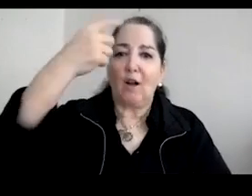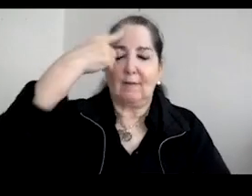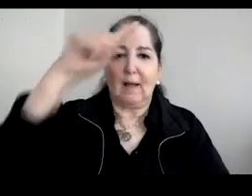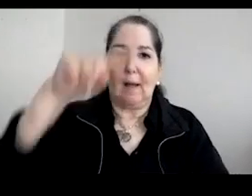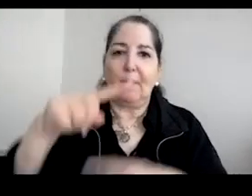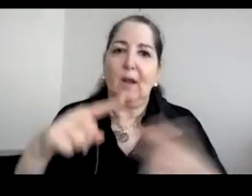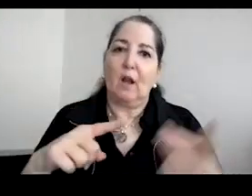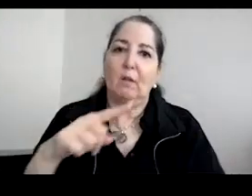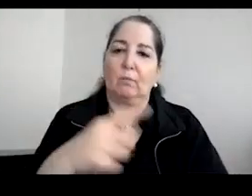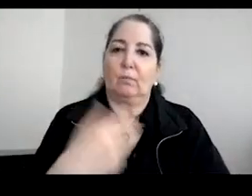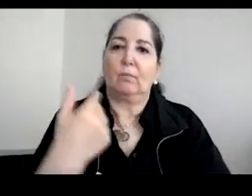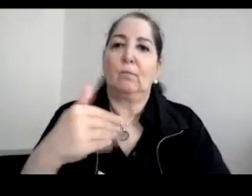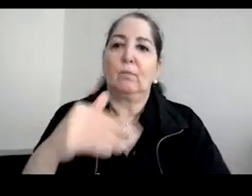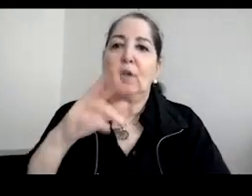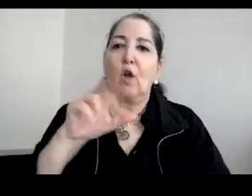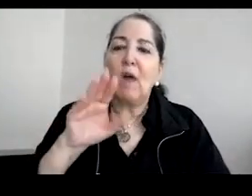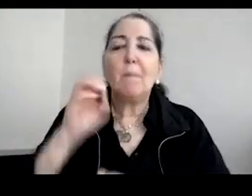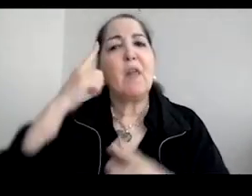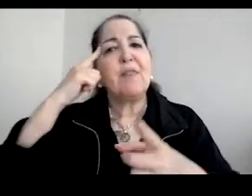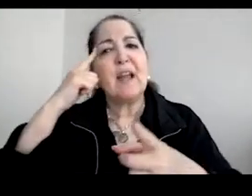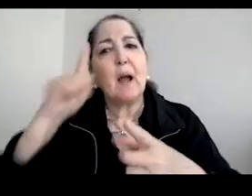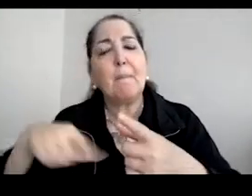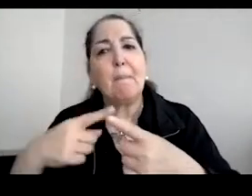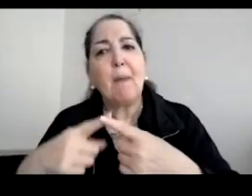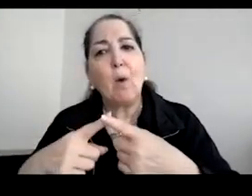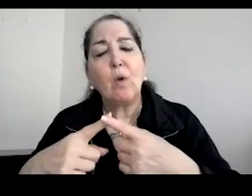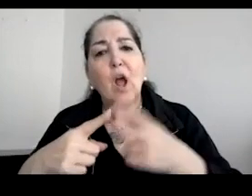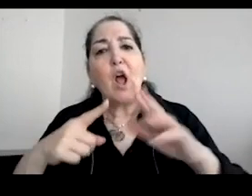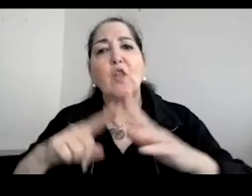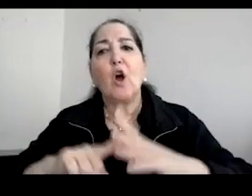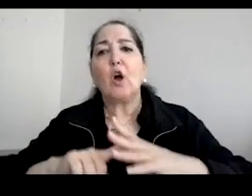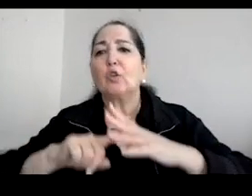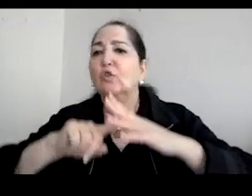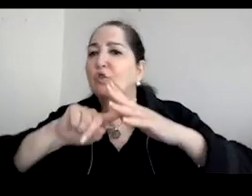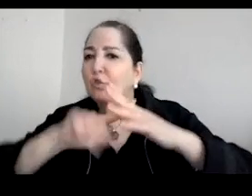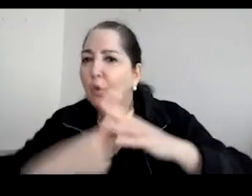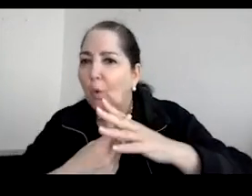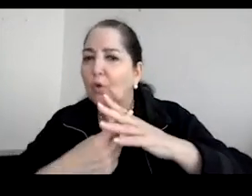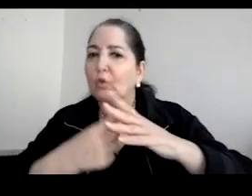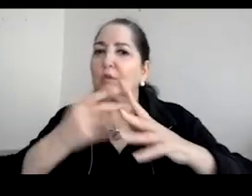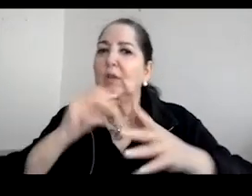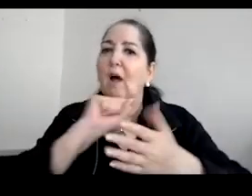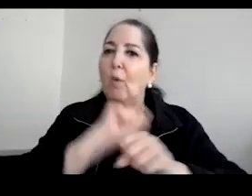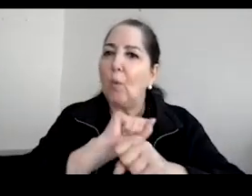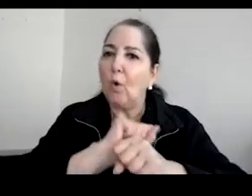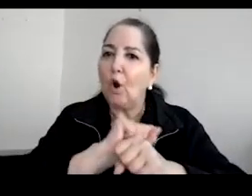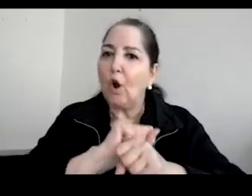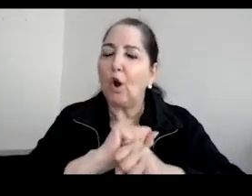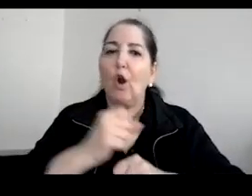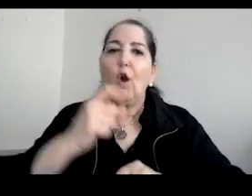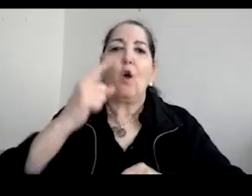about the sorts of industries where social distancing is difficult, where there's a lot of contact between workers and